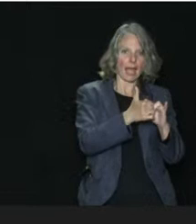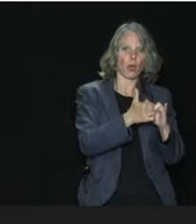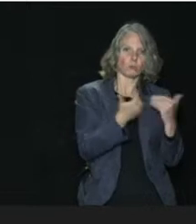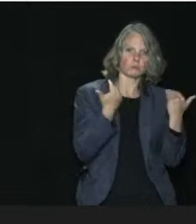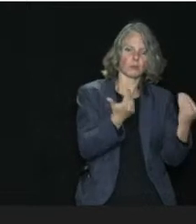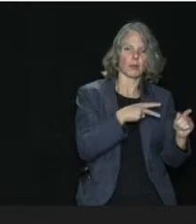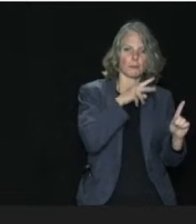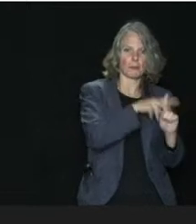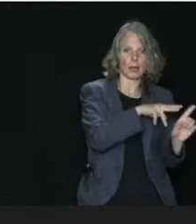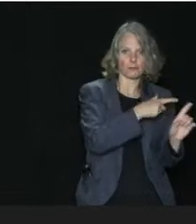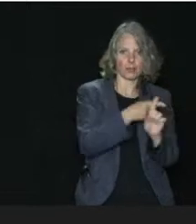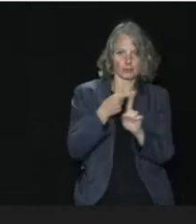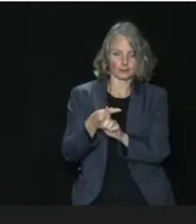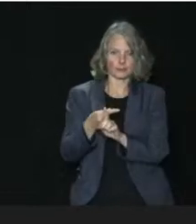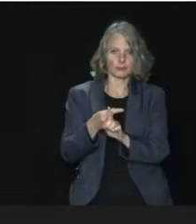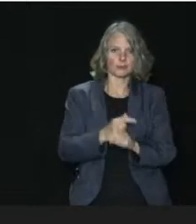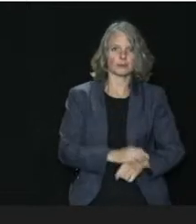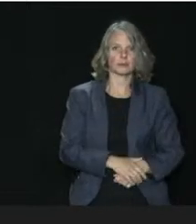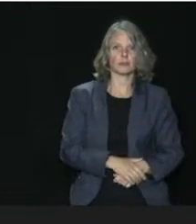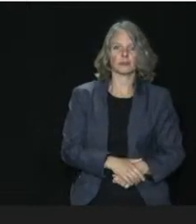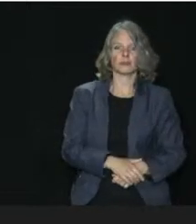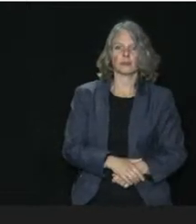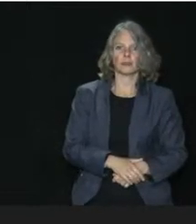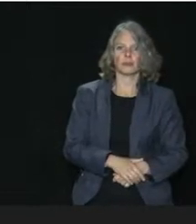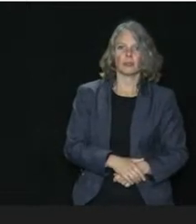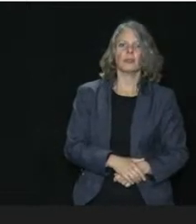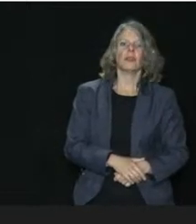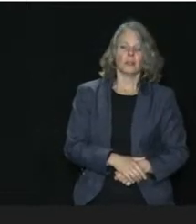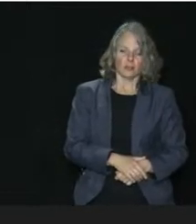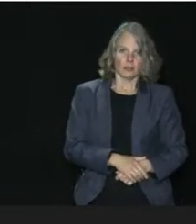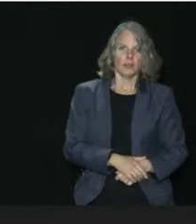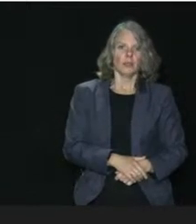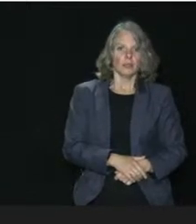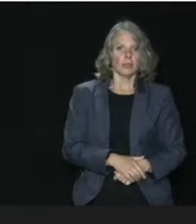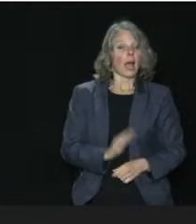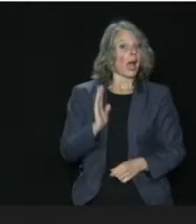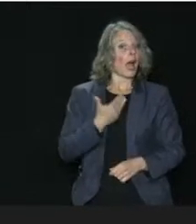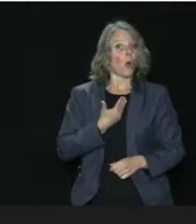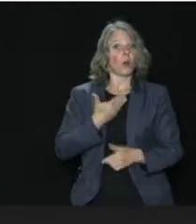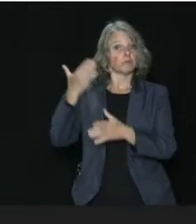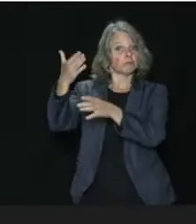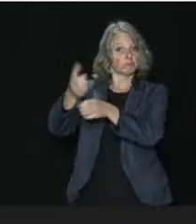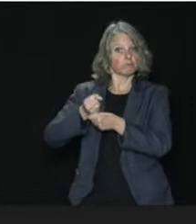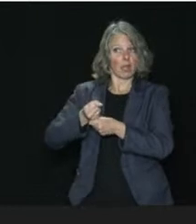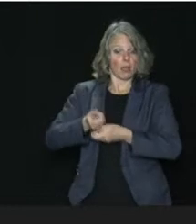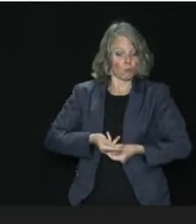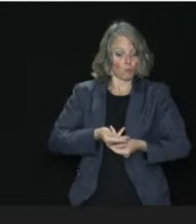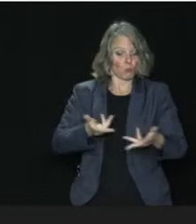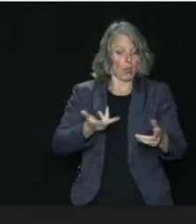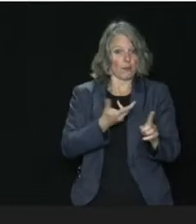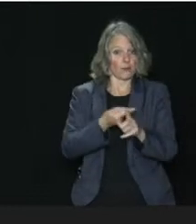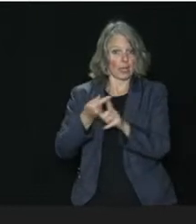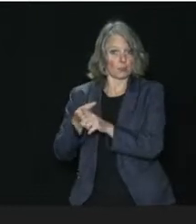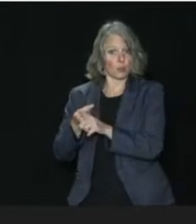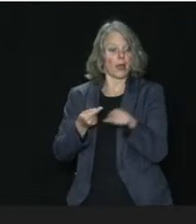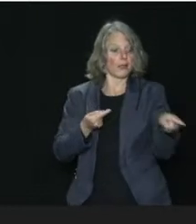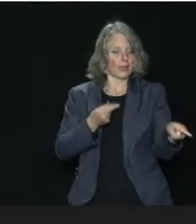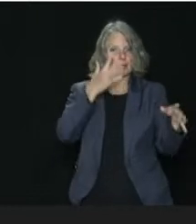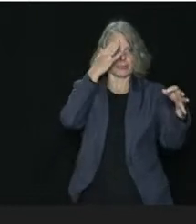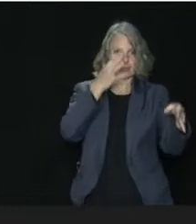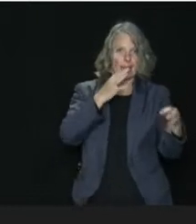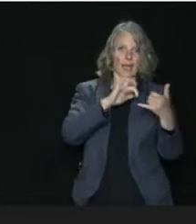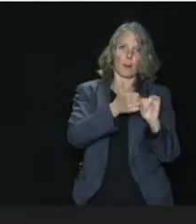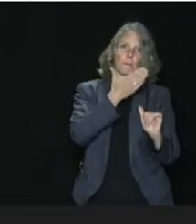This is the best way to use the available vaccines in within their province or